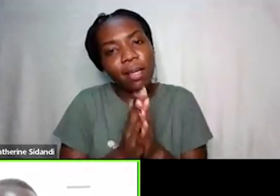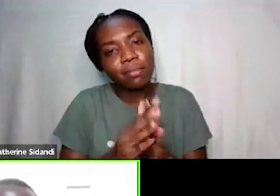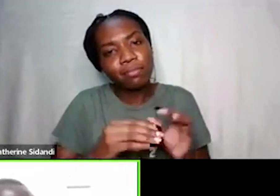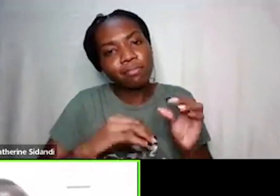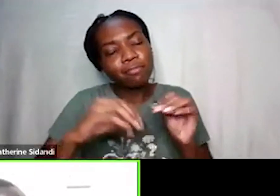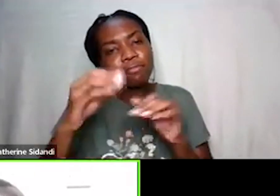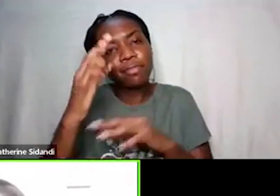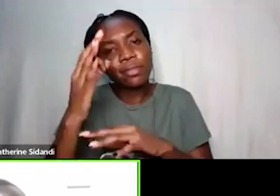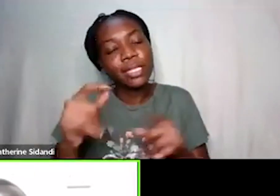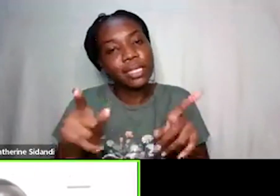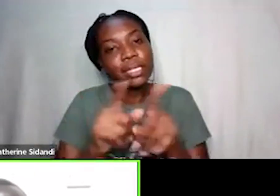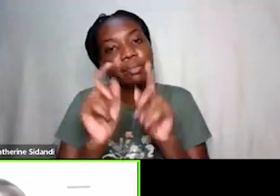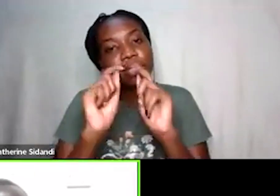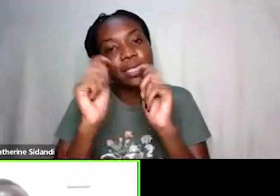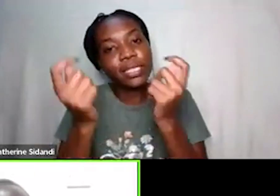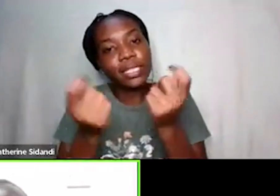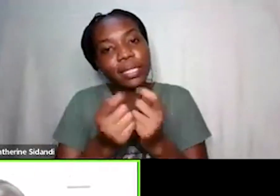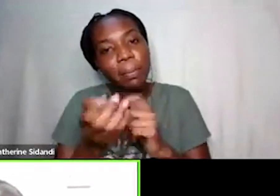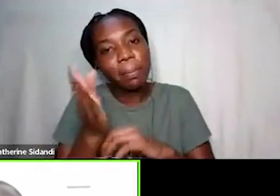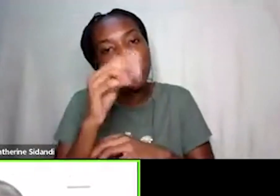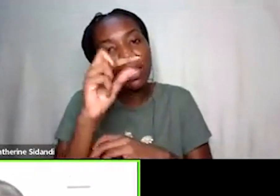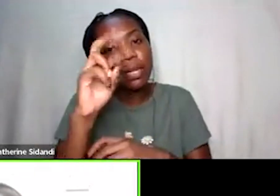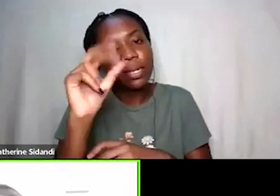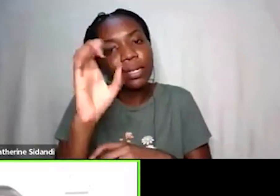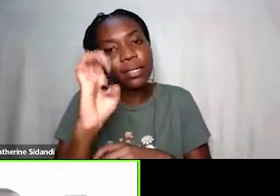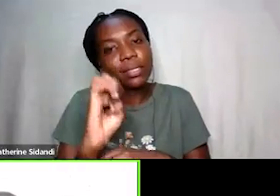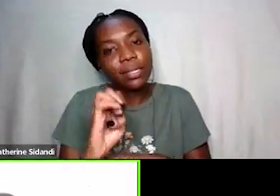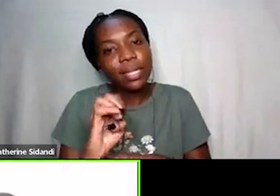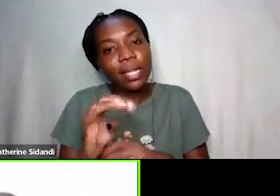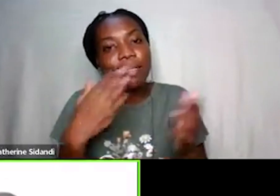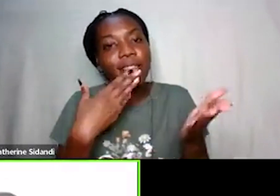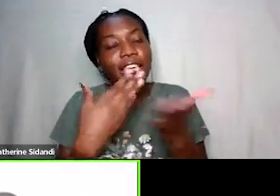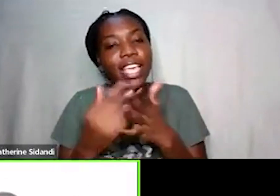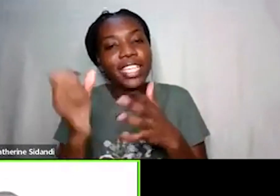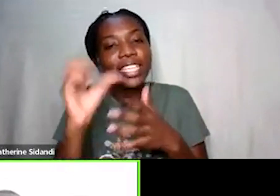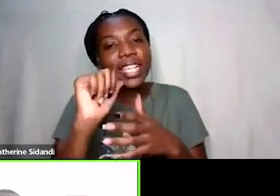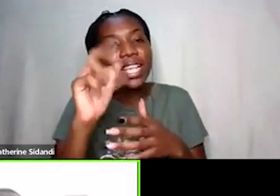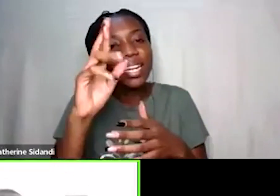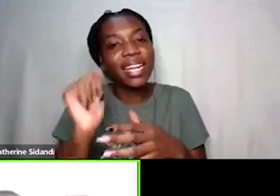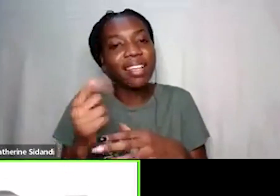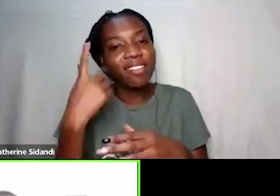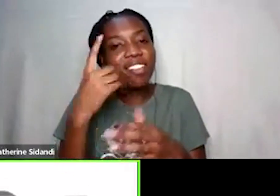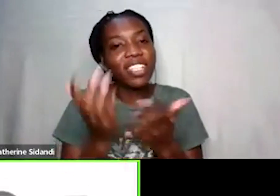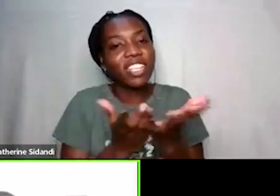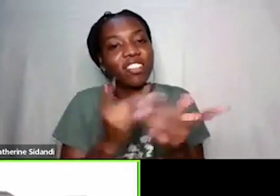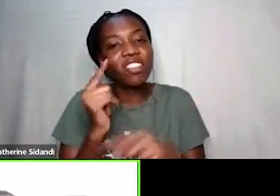as a team. Back to you, Grace. And thank you, Sarah, for this session today.